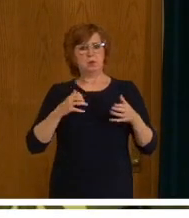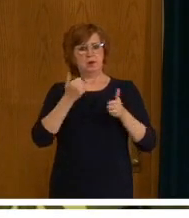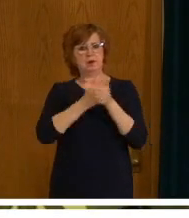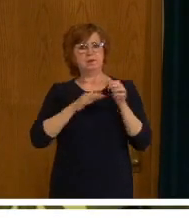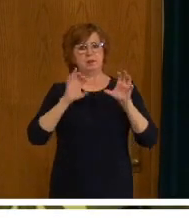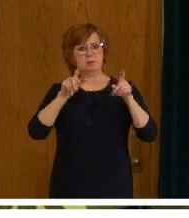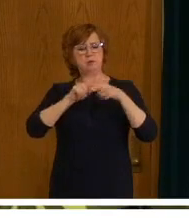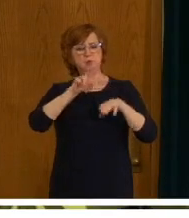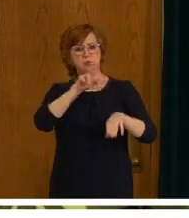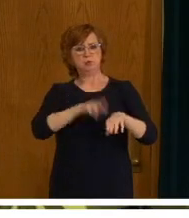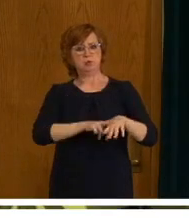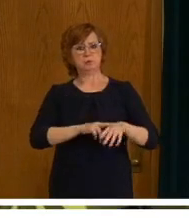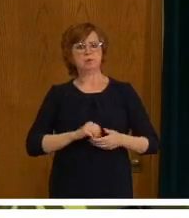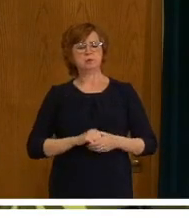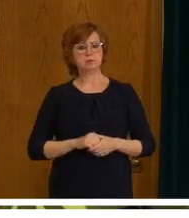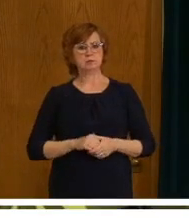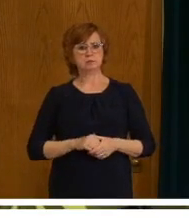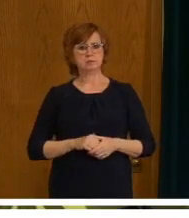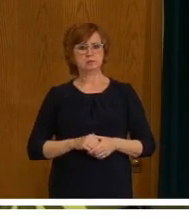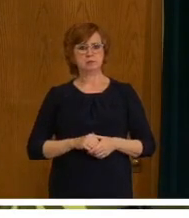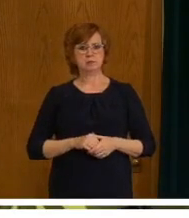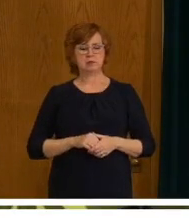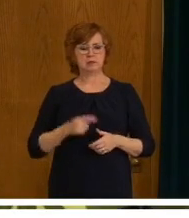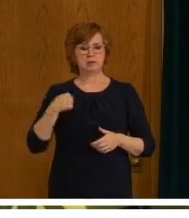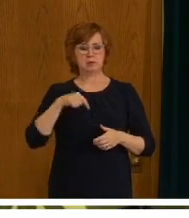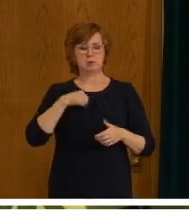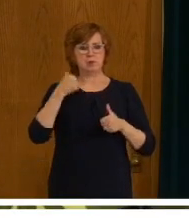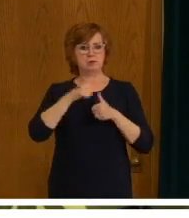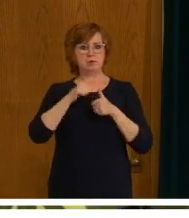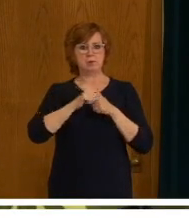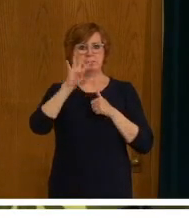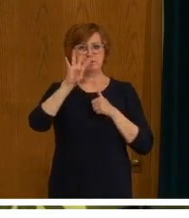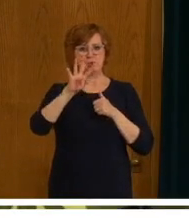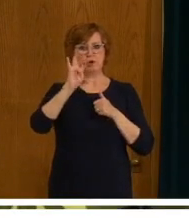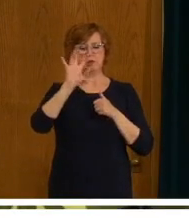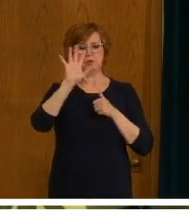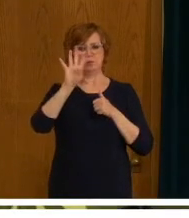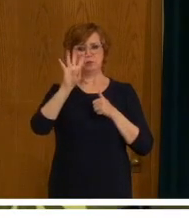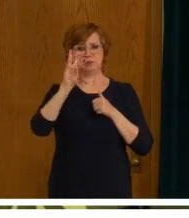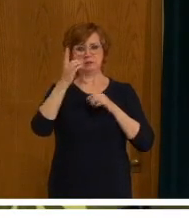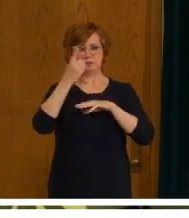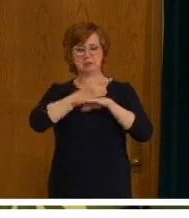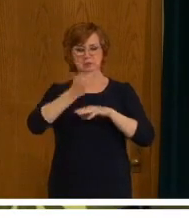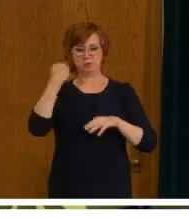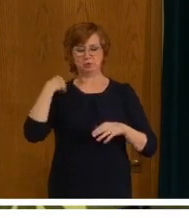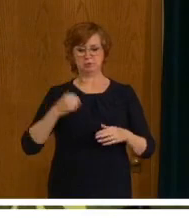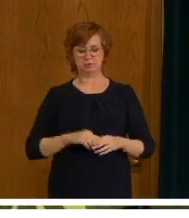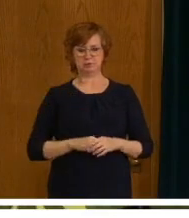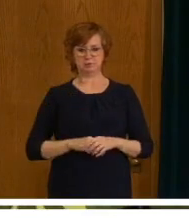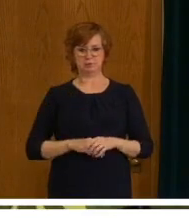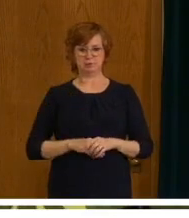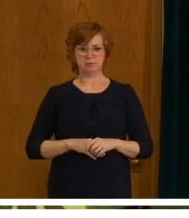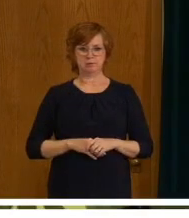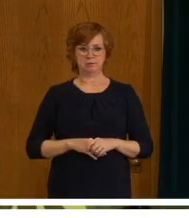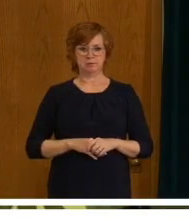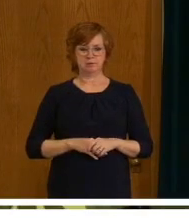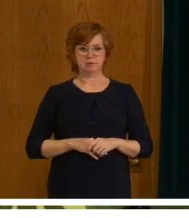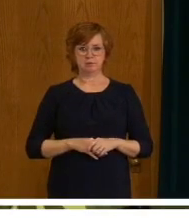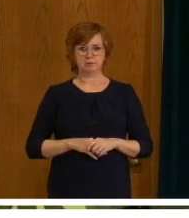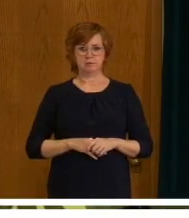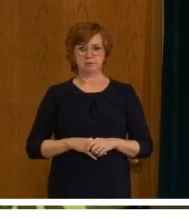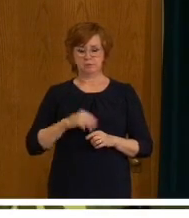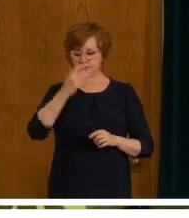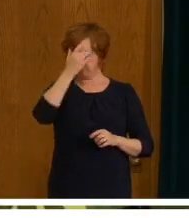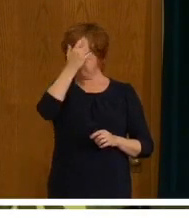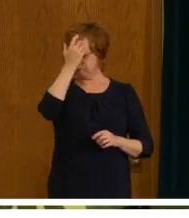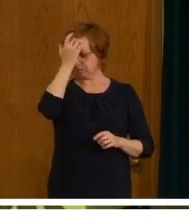we considered so very normal 446 days ago. We've participated in some correspondence